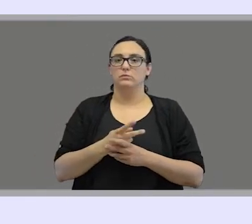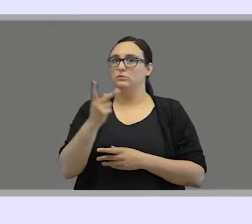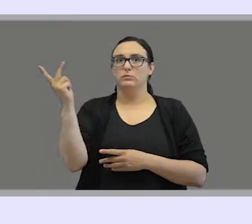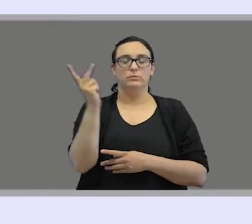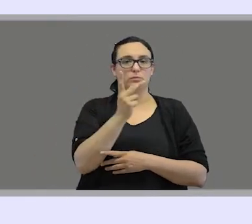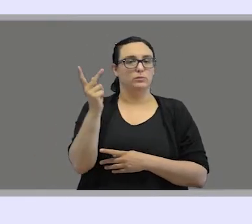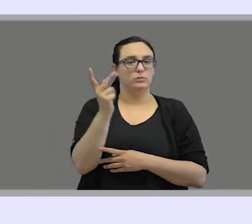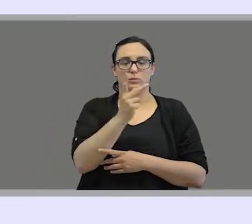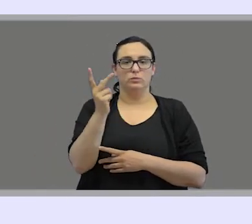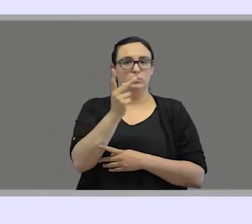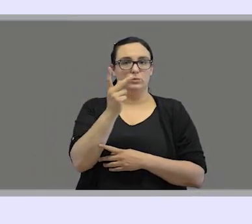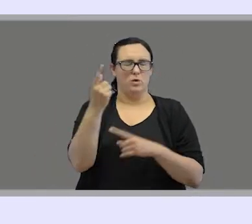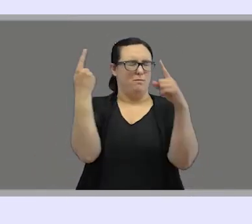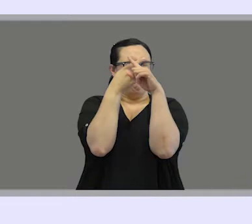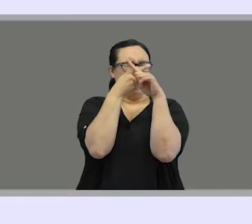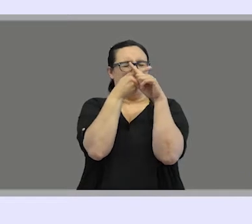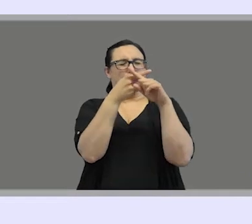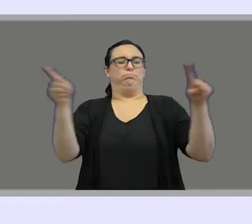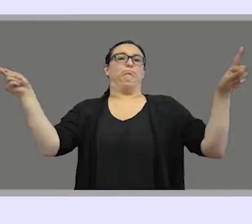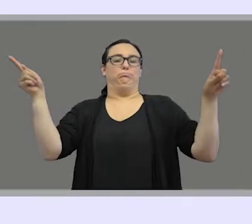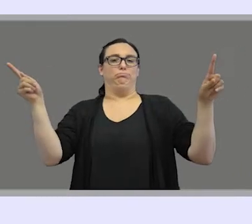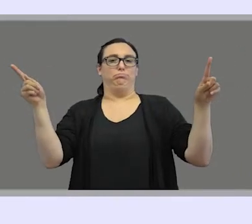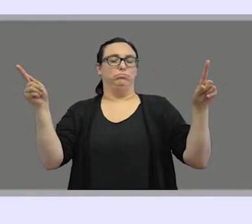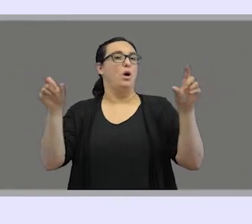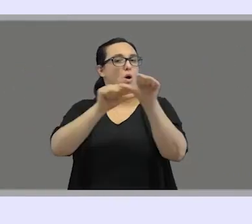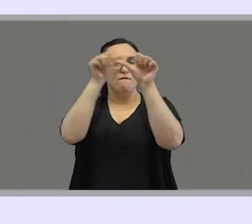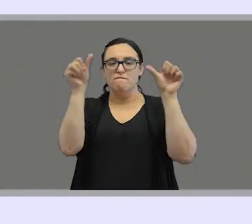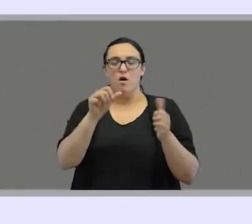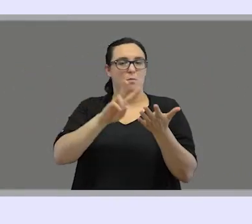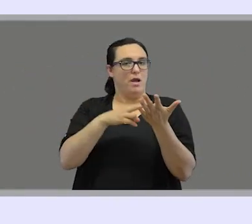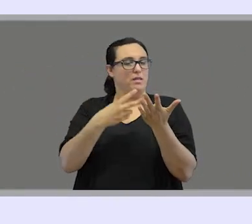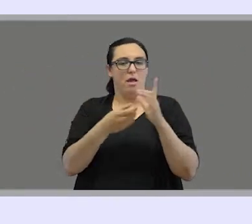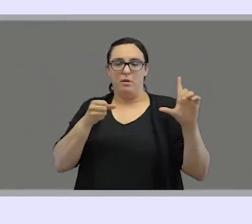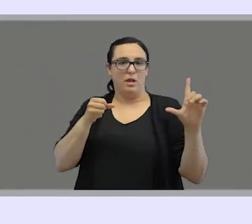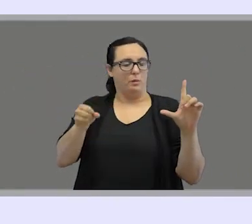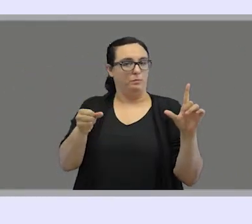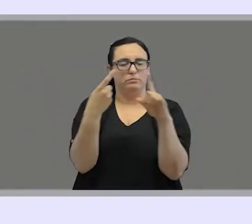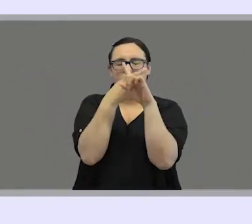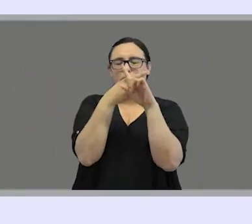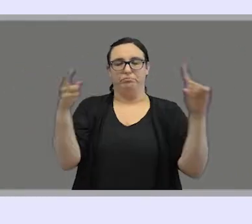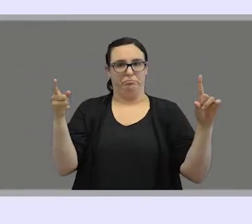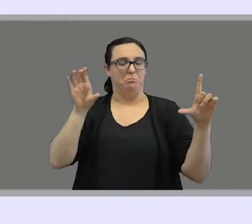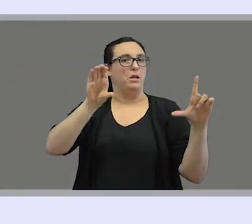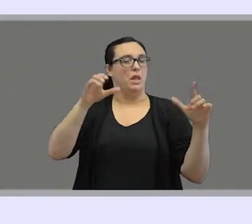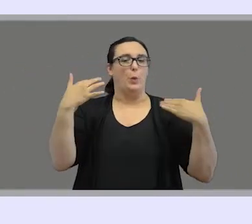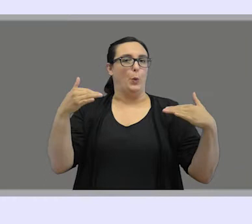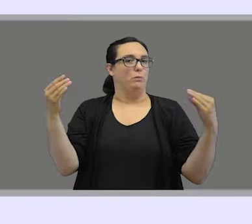there is a very wide variety in the ways the interpreter is inserted on